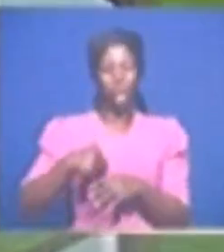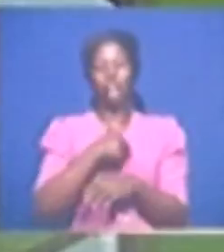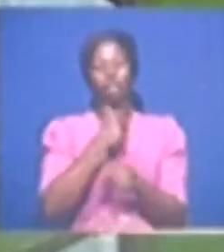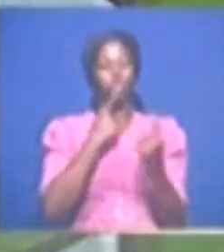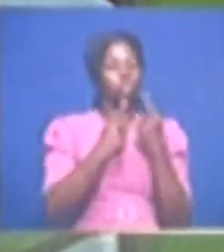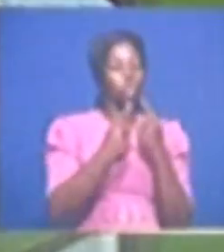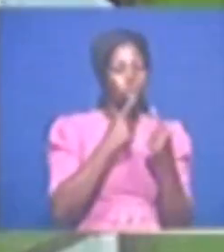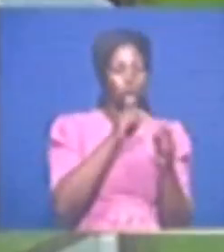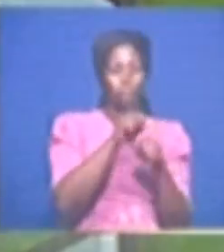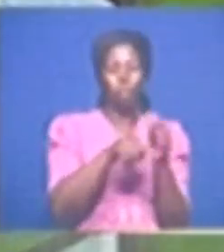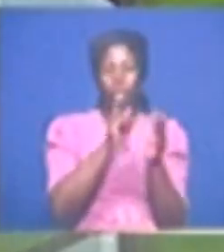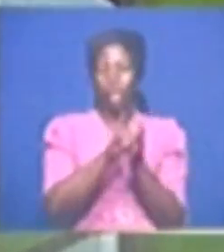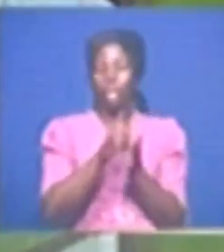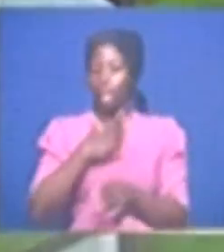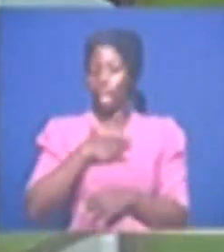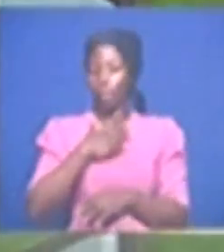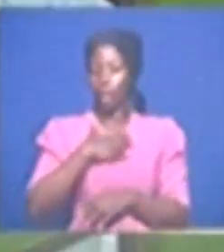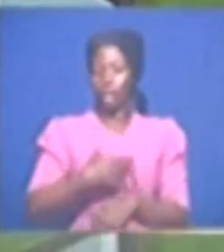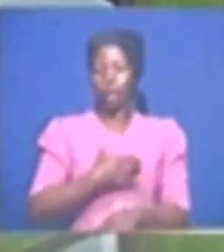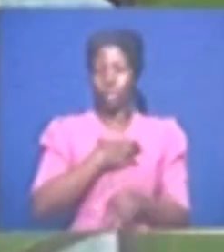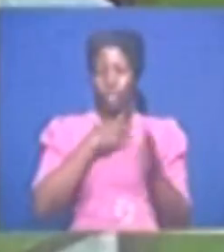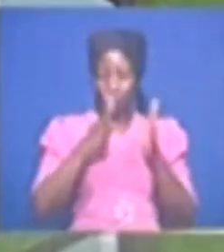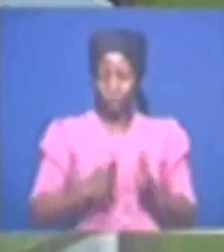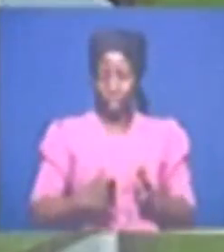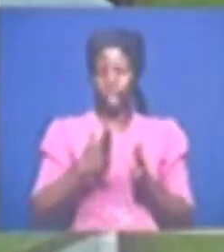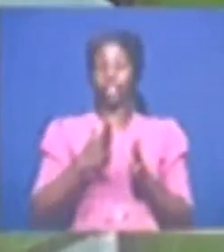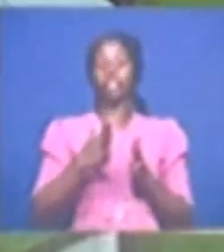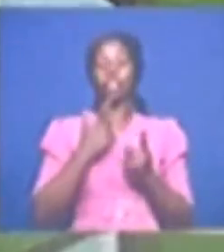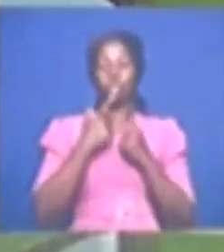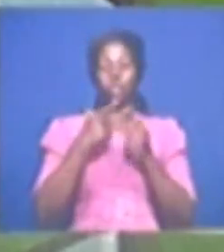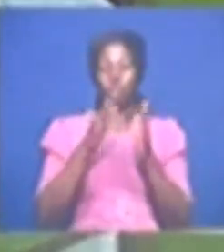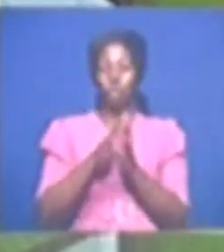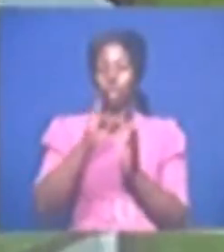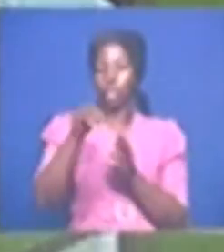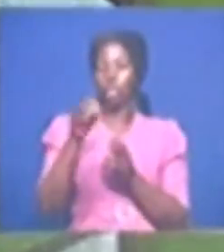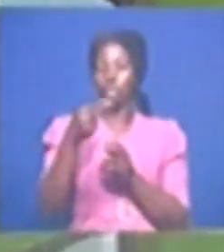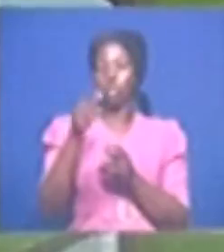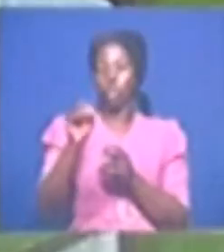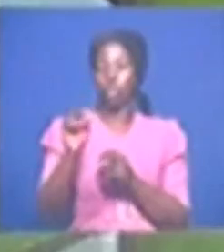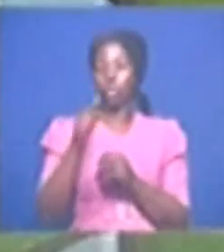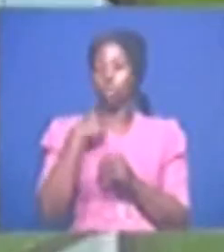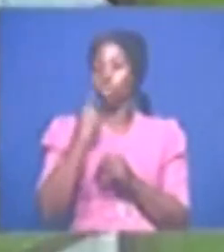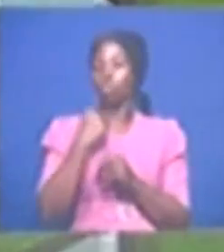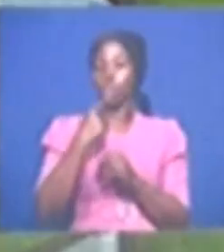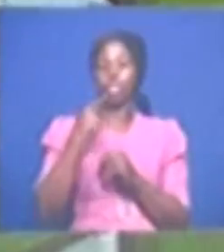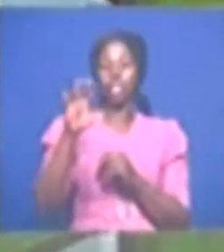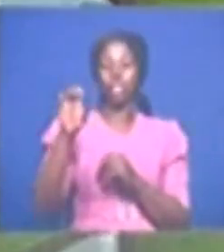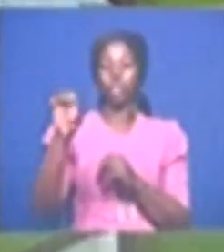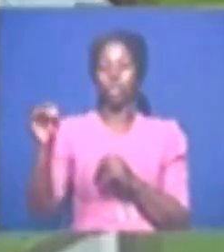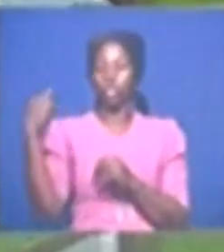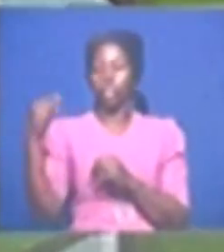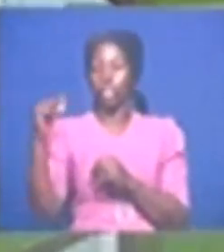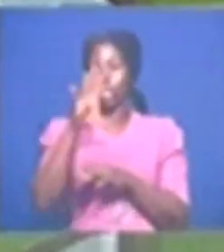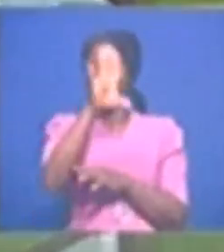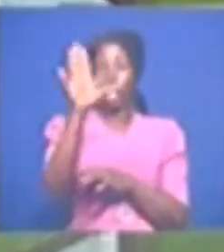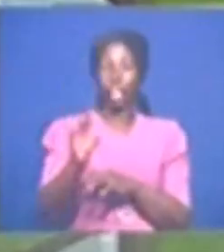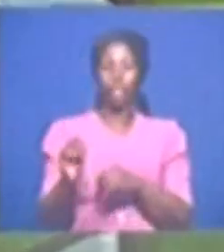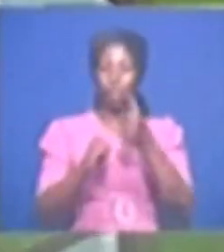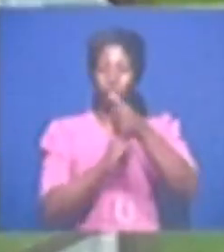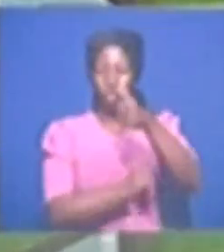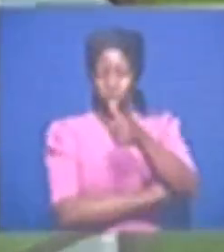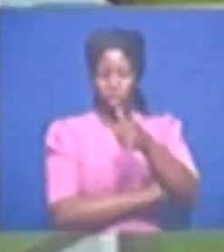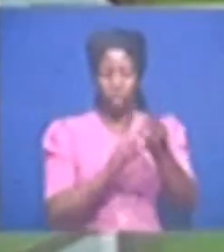scorecard, and my guests will be engaging John Kioli, who is the CEO of Green Africa Foundation, as well as Mithika Mwendwa,